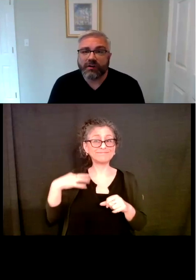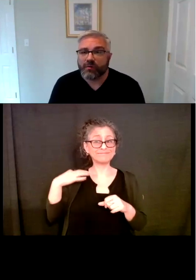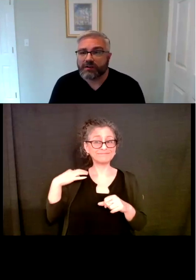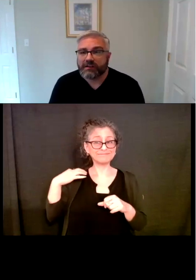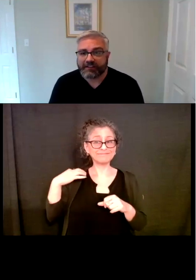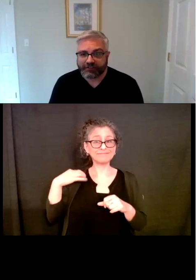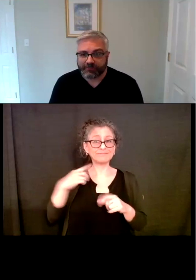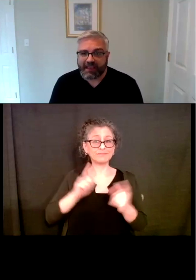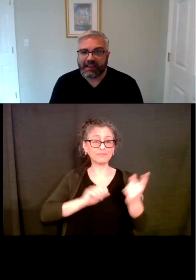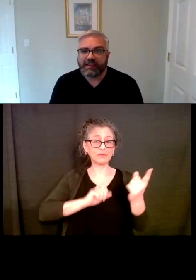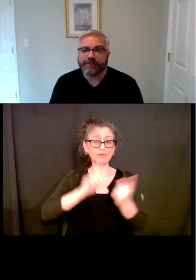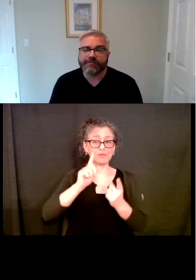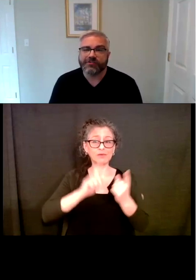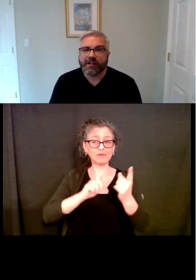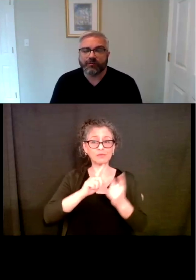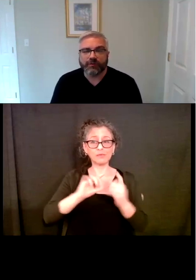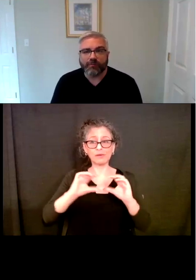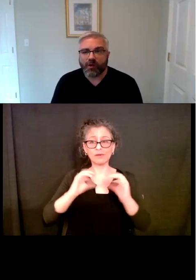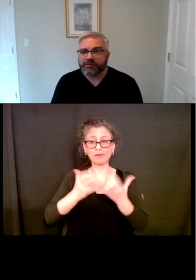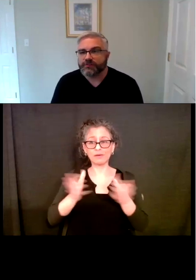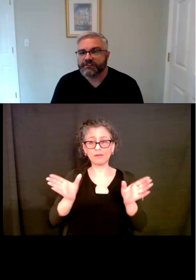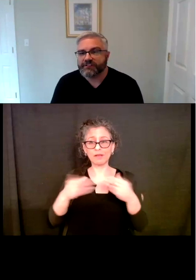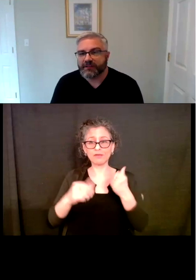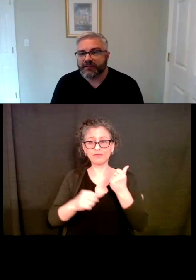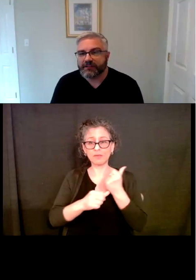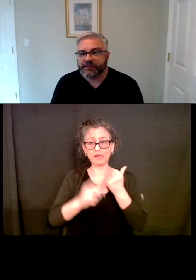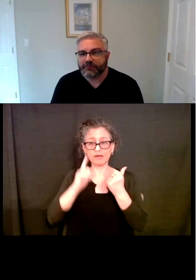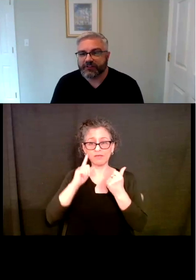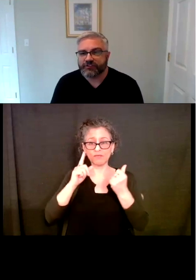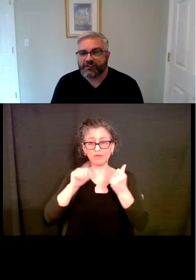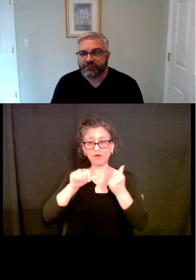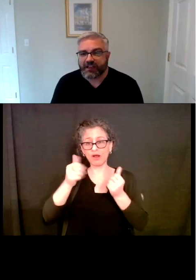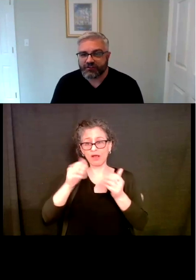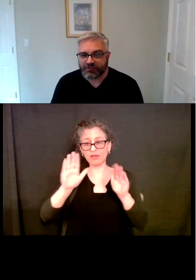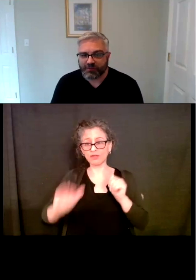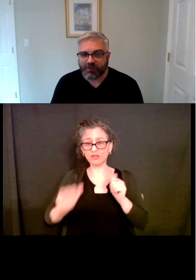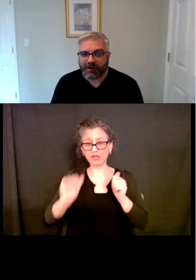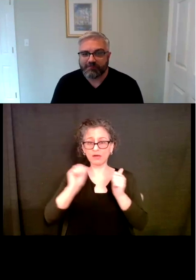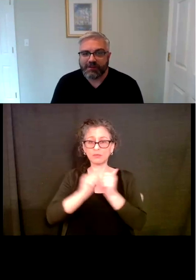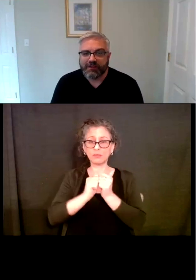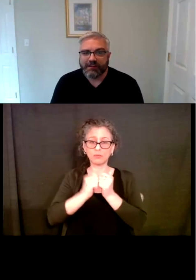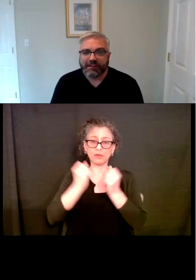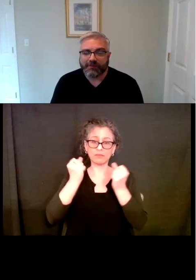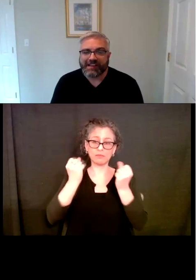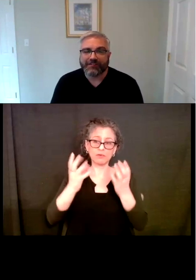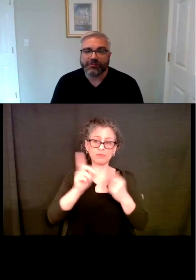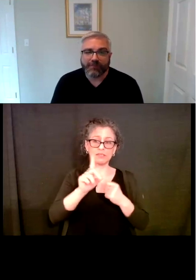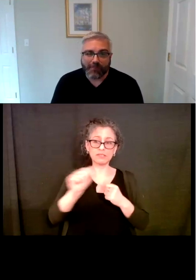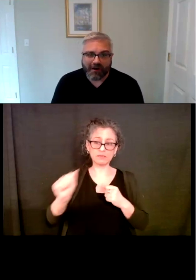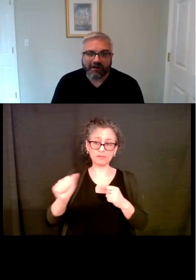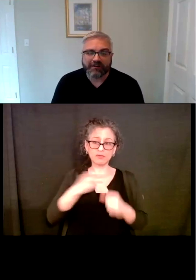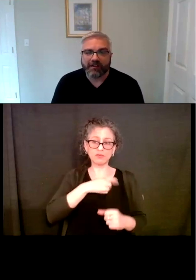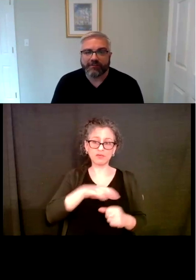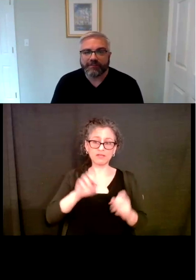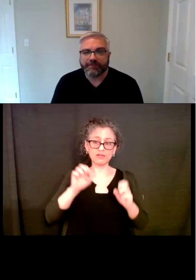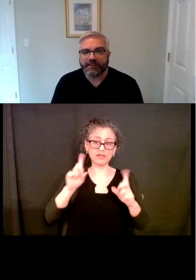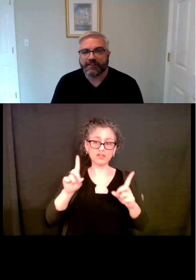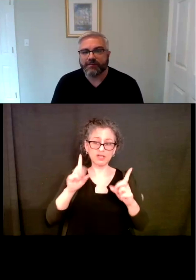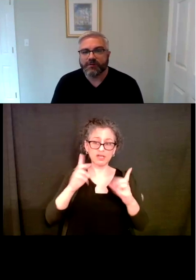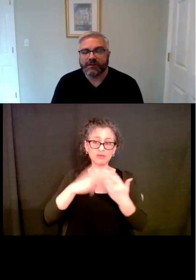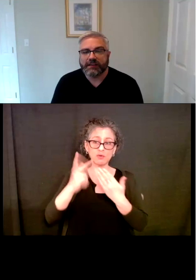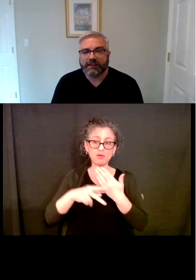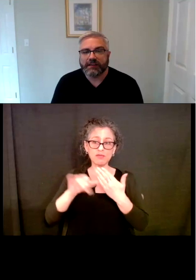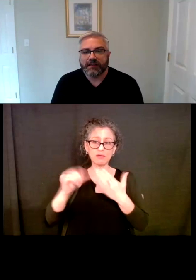a one-to-one classroom aide for a child with multiple disabilities and religious education program that was actually part of the